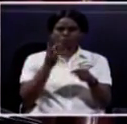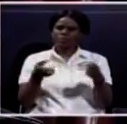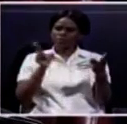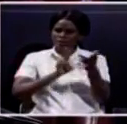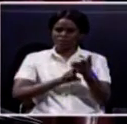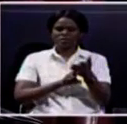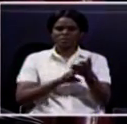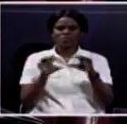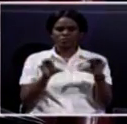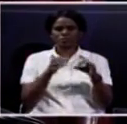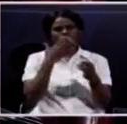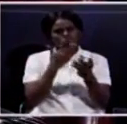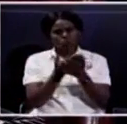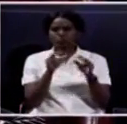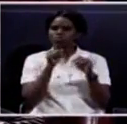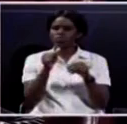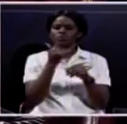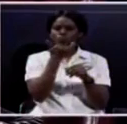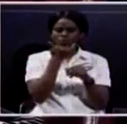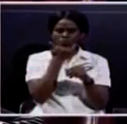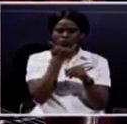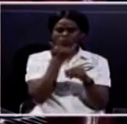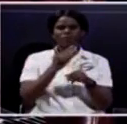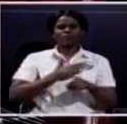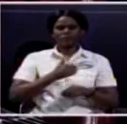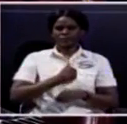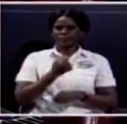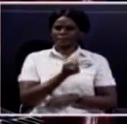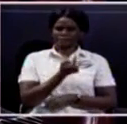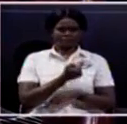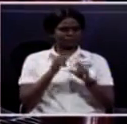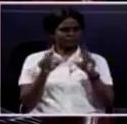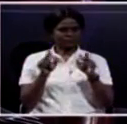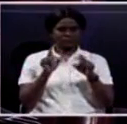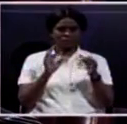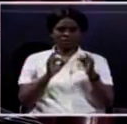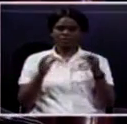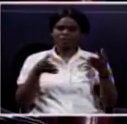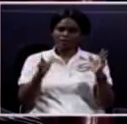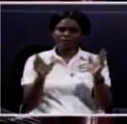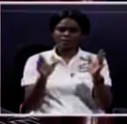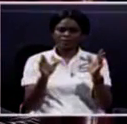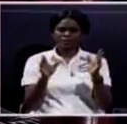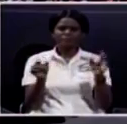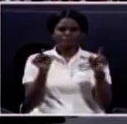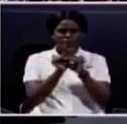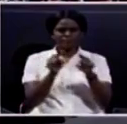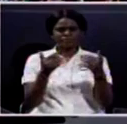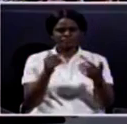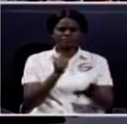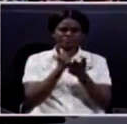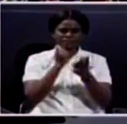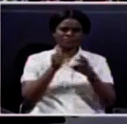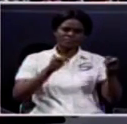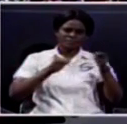Of course, it is not in our power. If we allow God of heaven to intervene in the